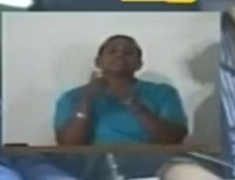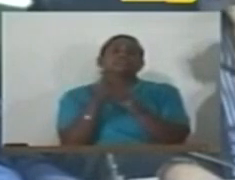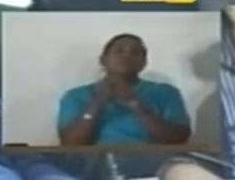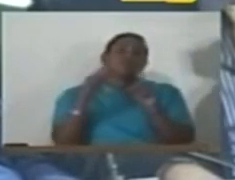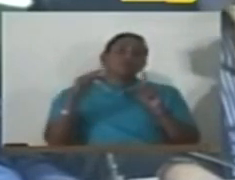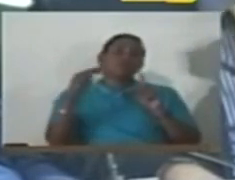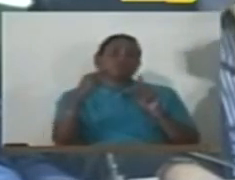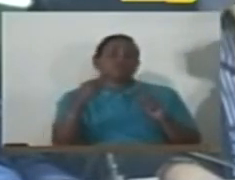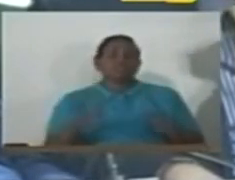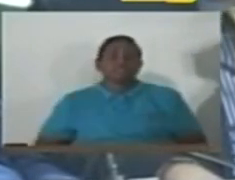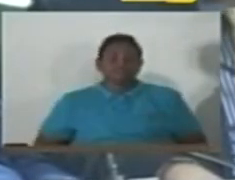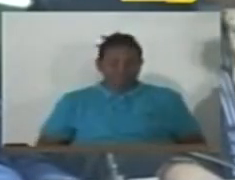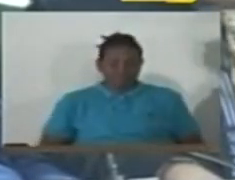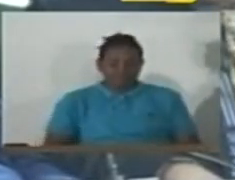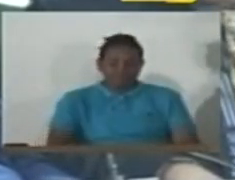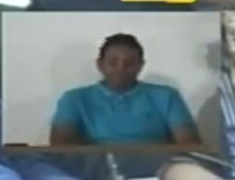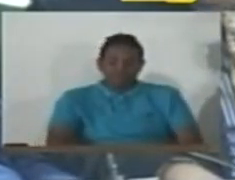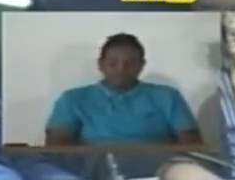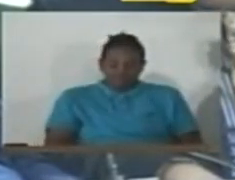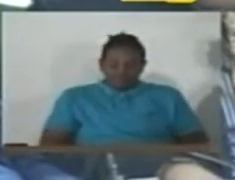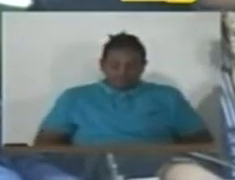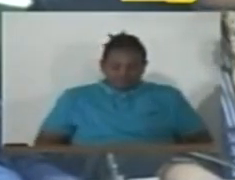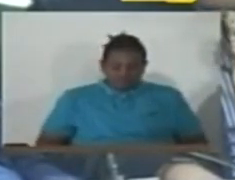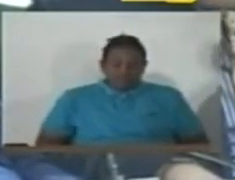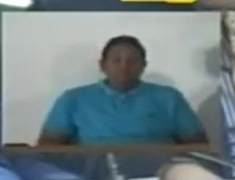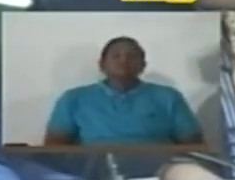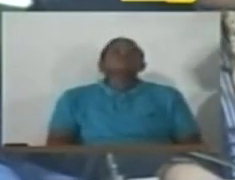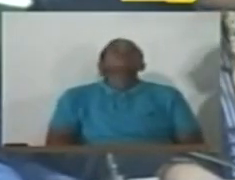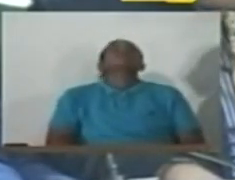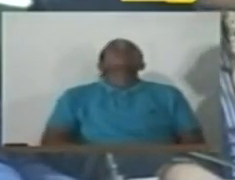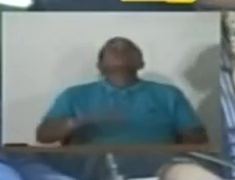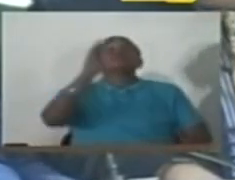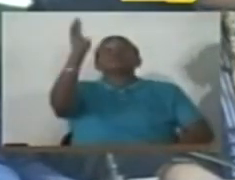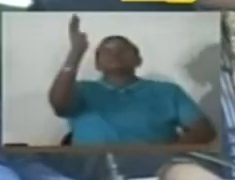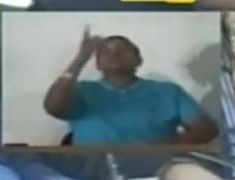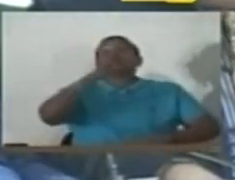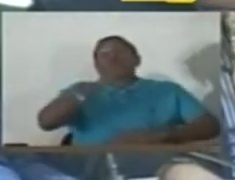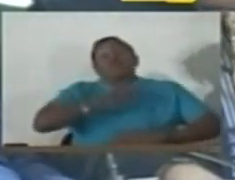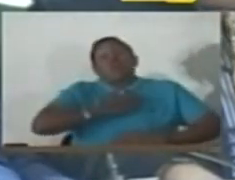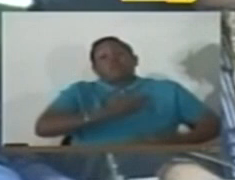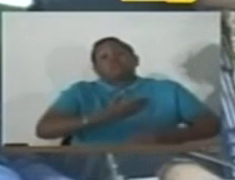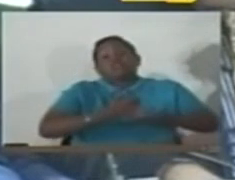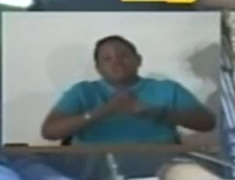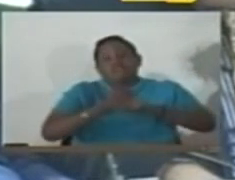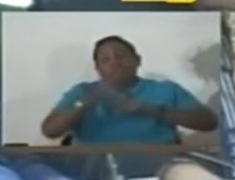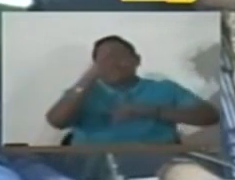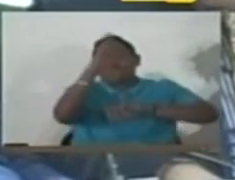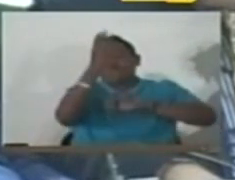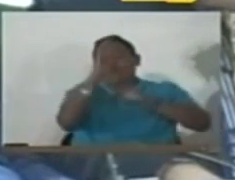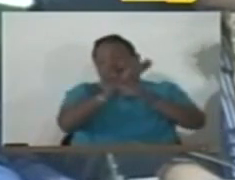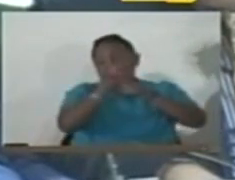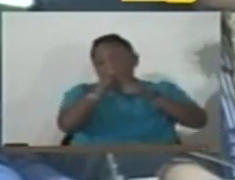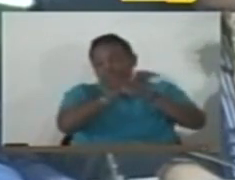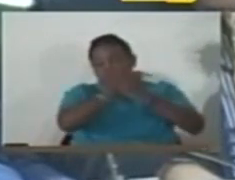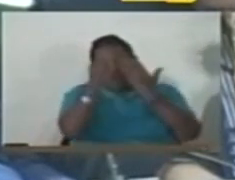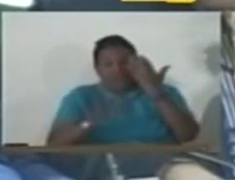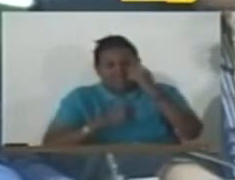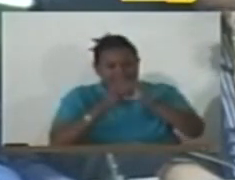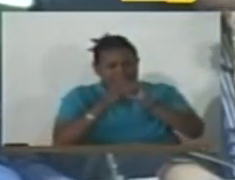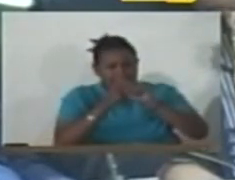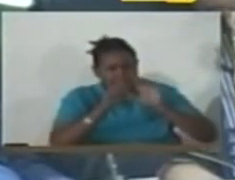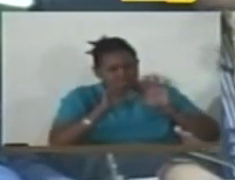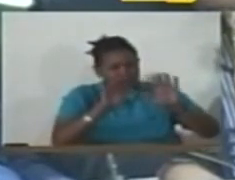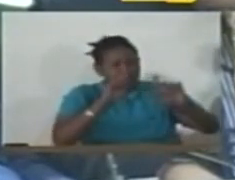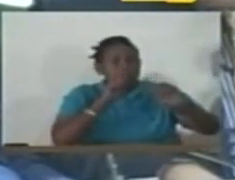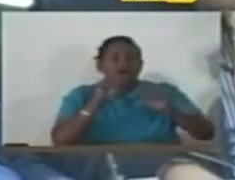perspective. Mr. Speaker, admittedly, the fourth industrial revolution, driven by the